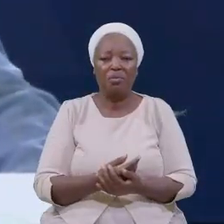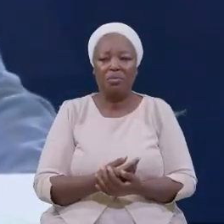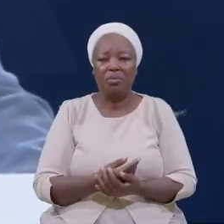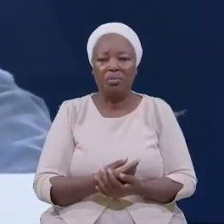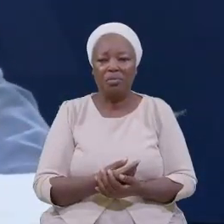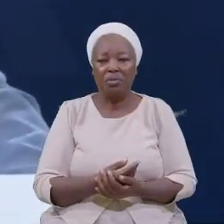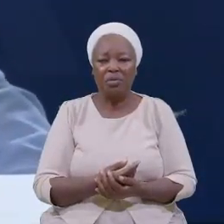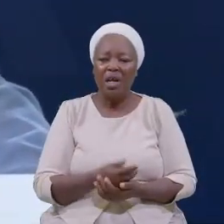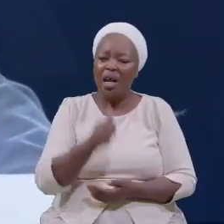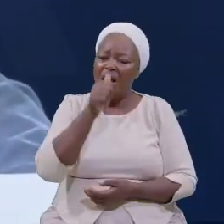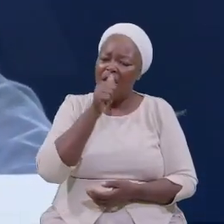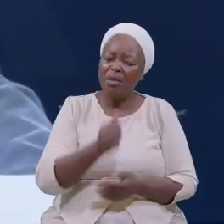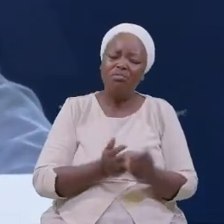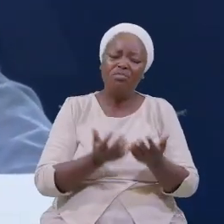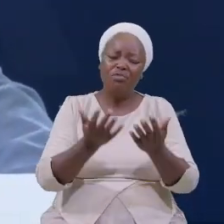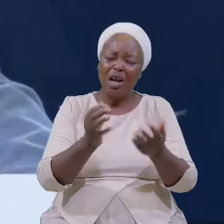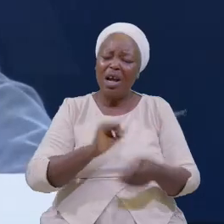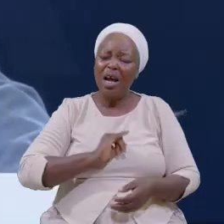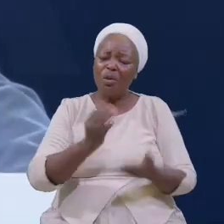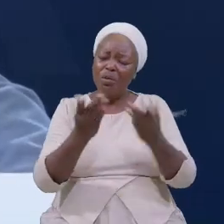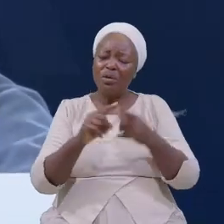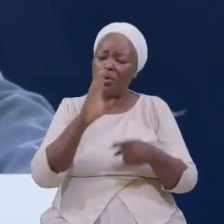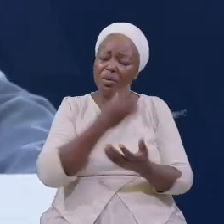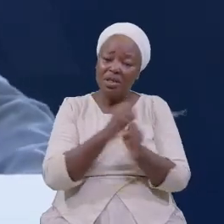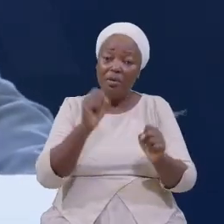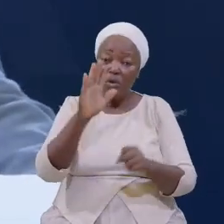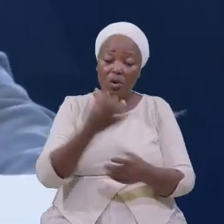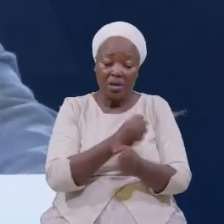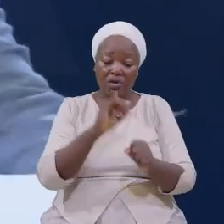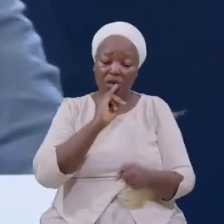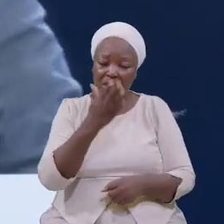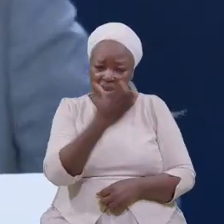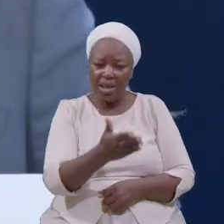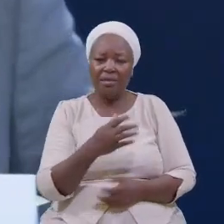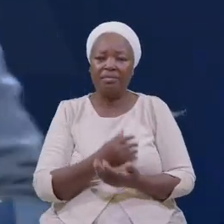I'm willing to be saved. Your salvation is very near.